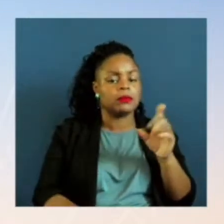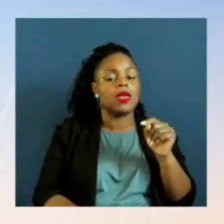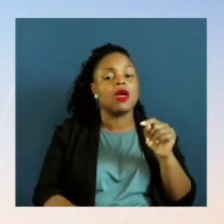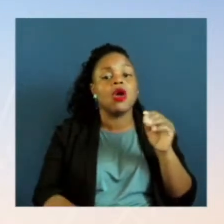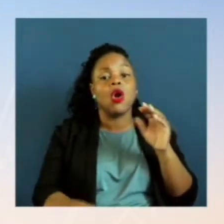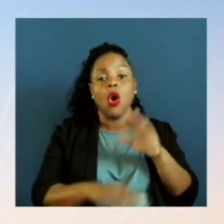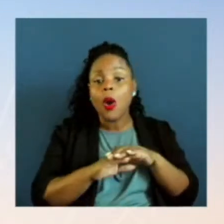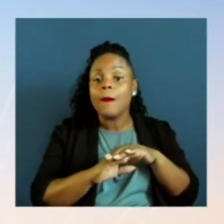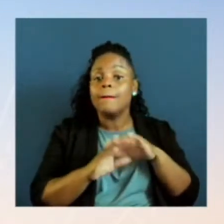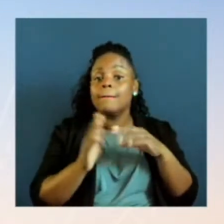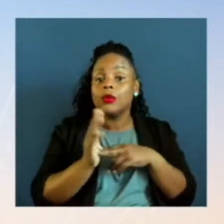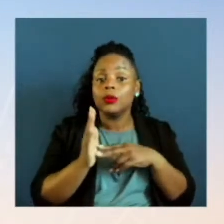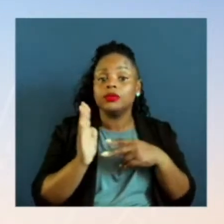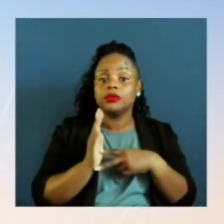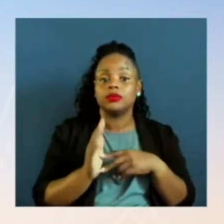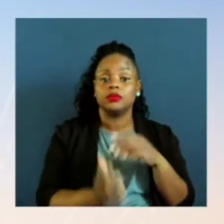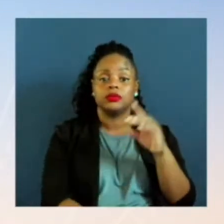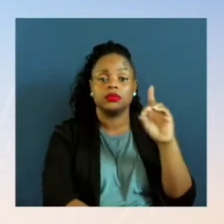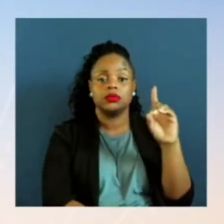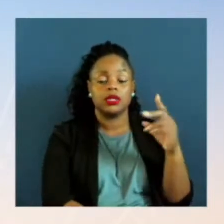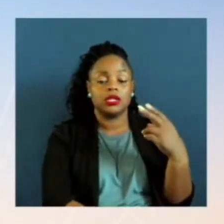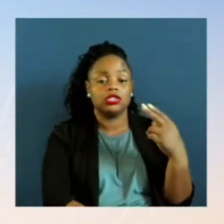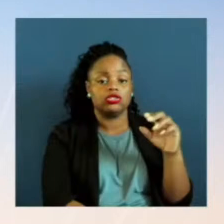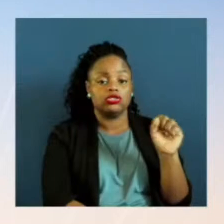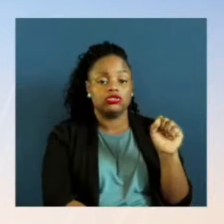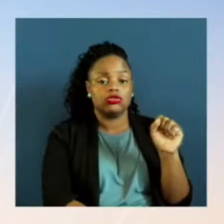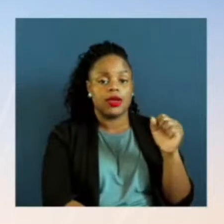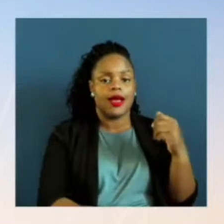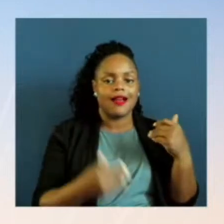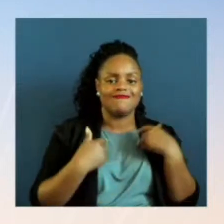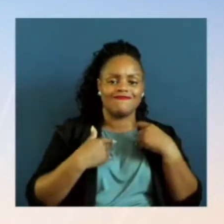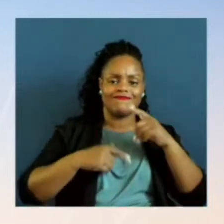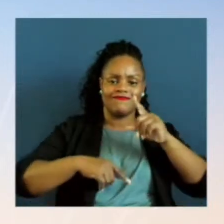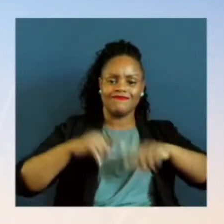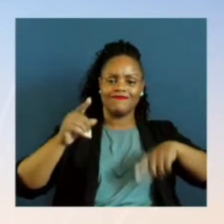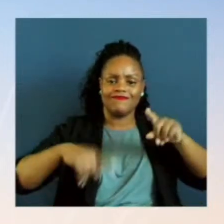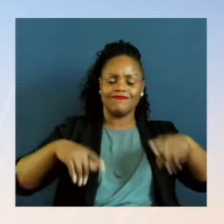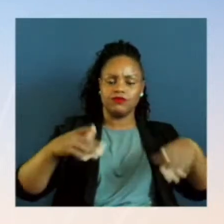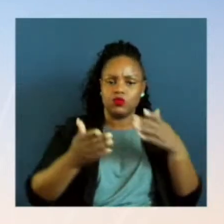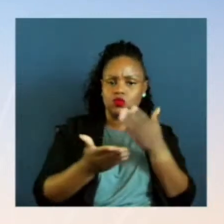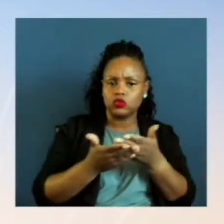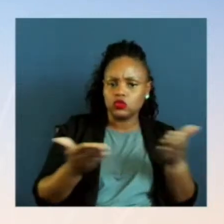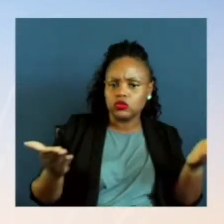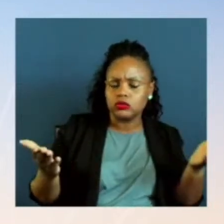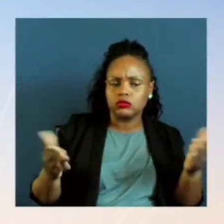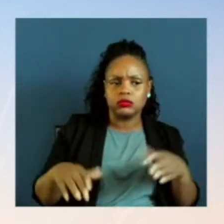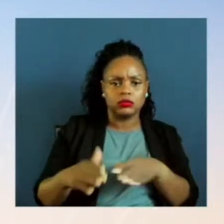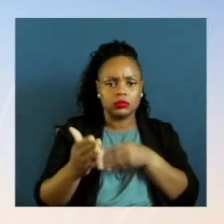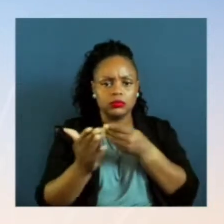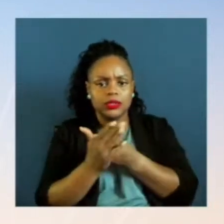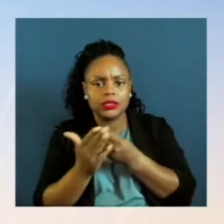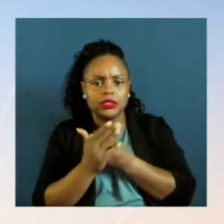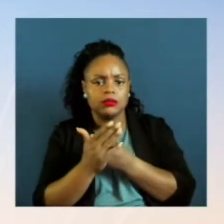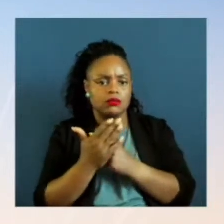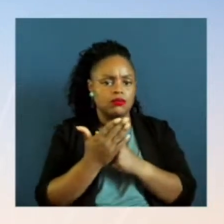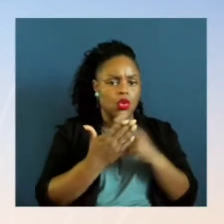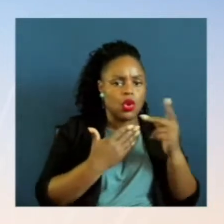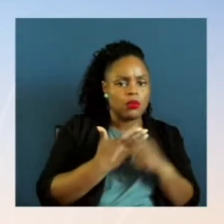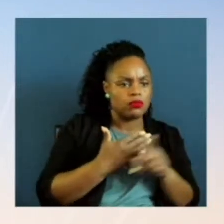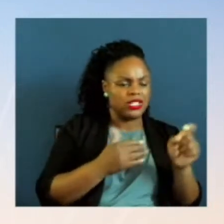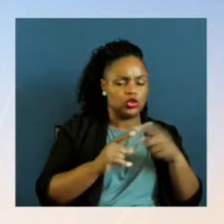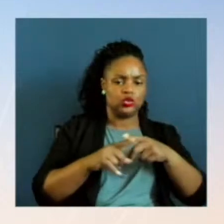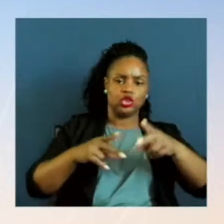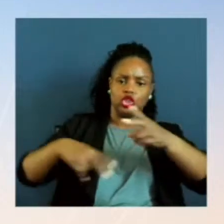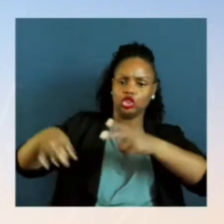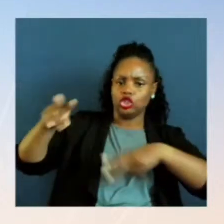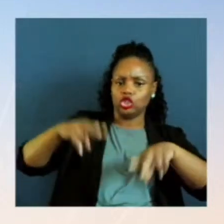Human Services has a range of resources, funding, programs that they can look at and potentially deploy. And yes,